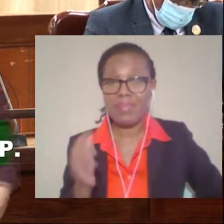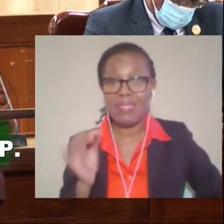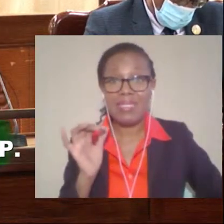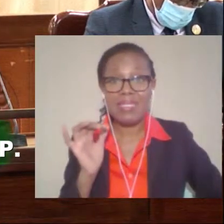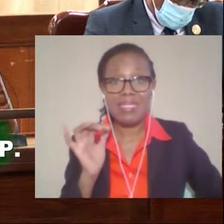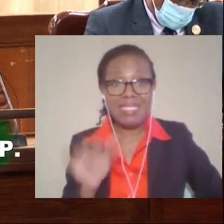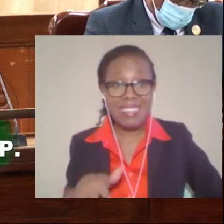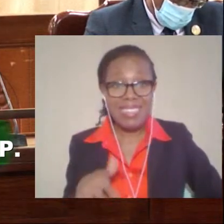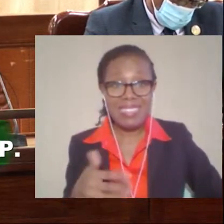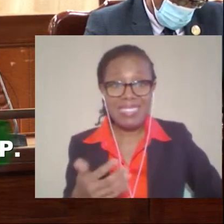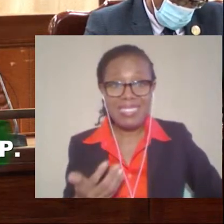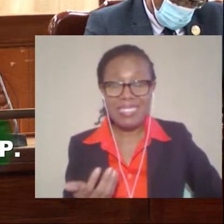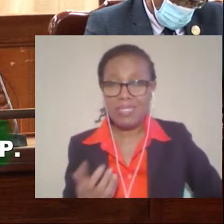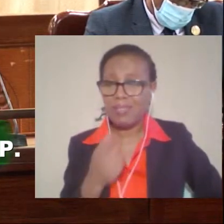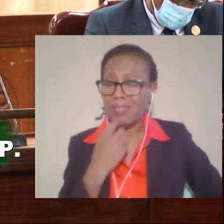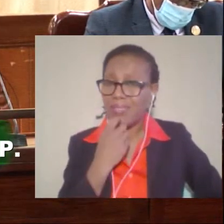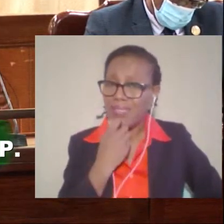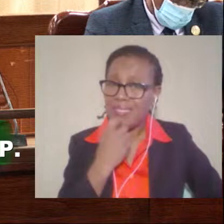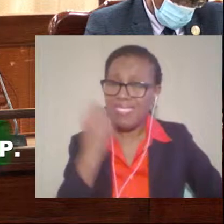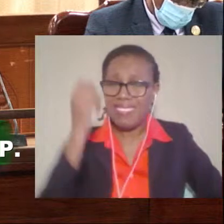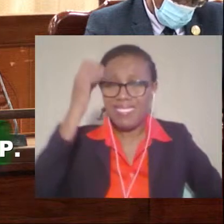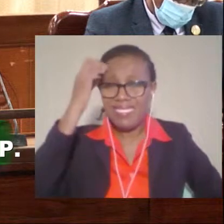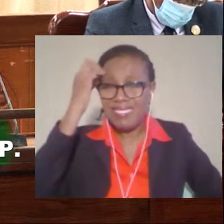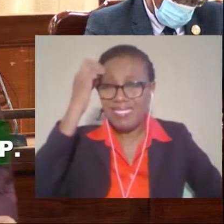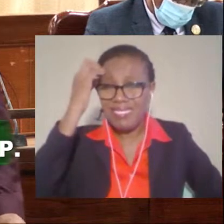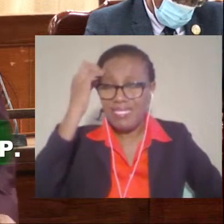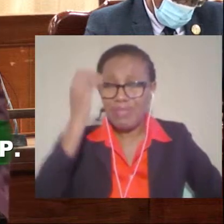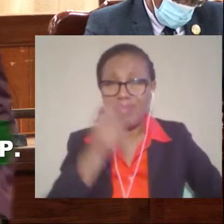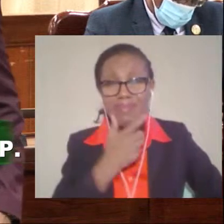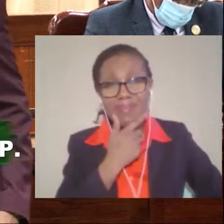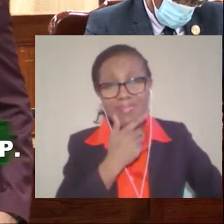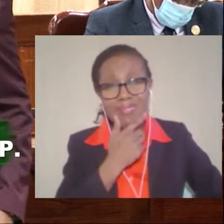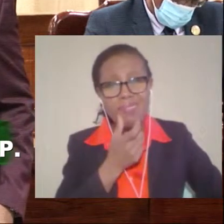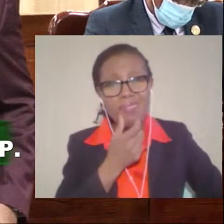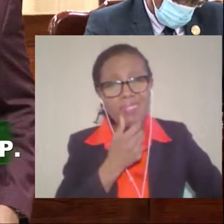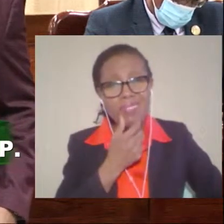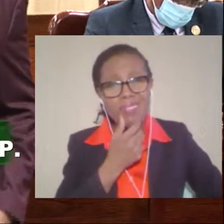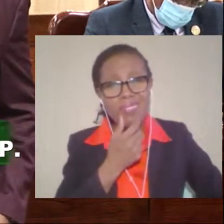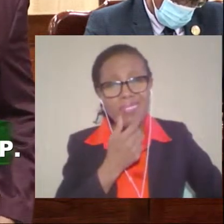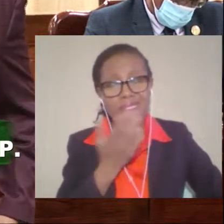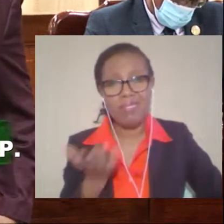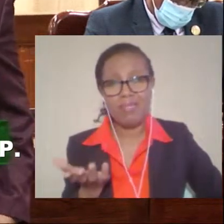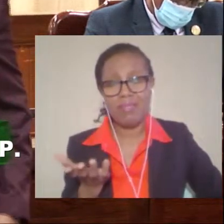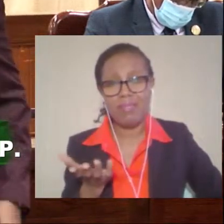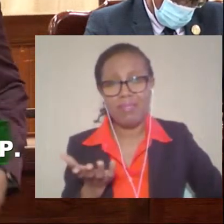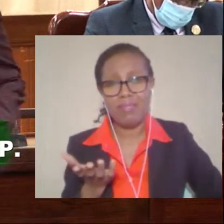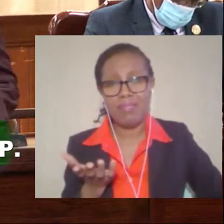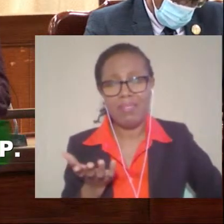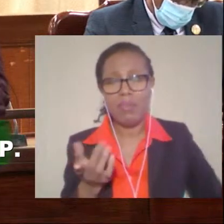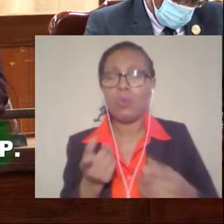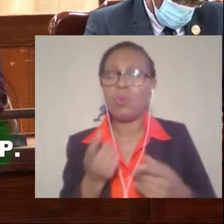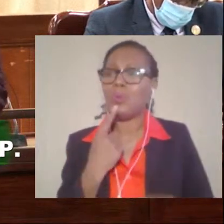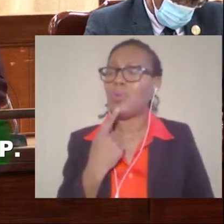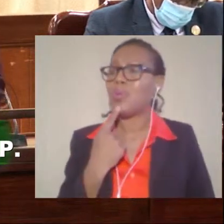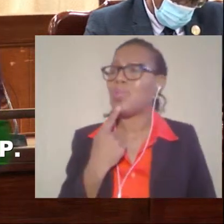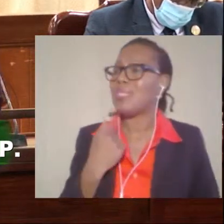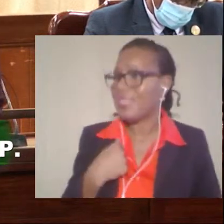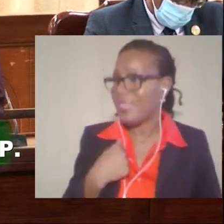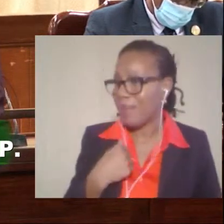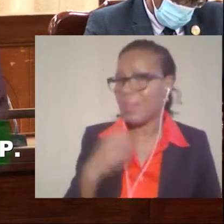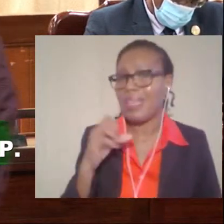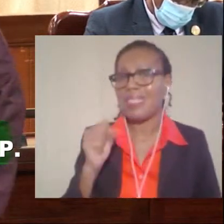is mystifying. Don't tell me the statistical department does